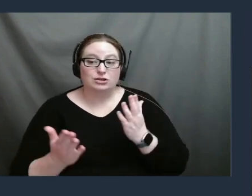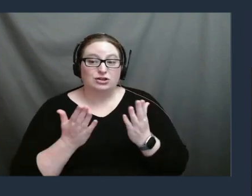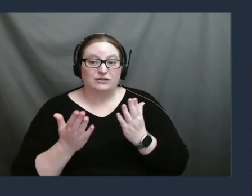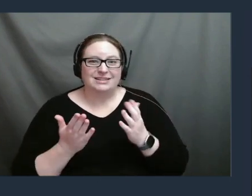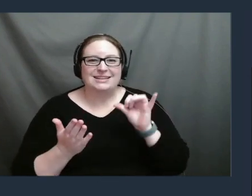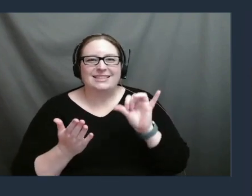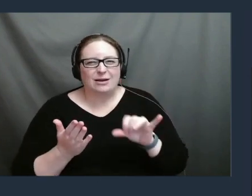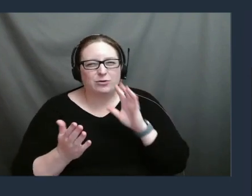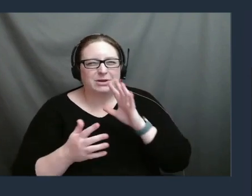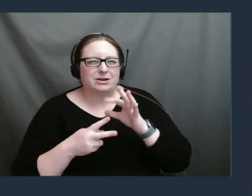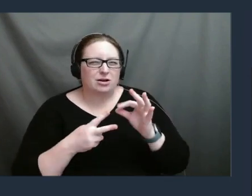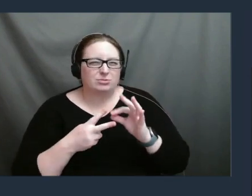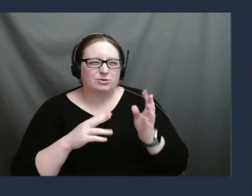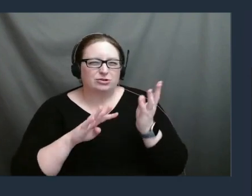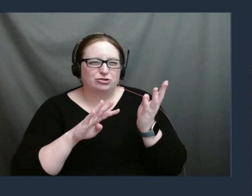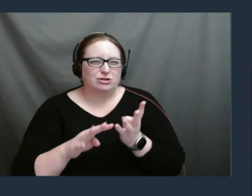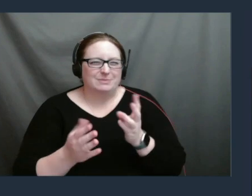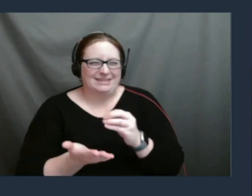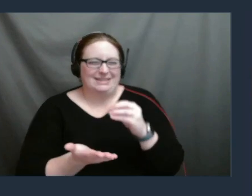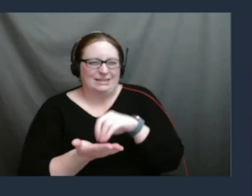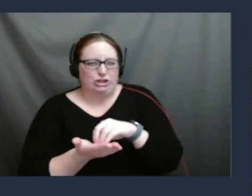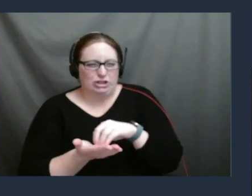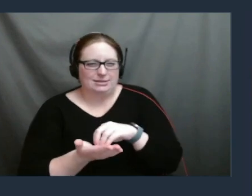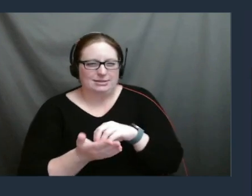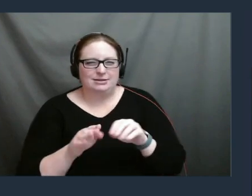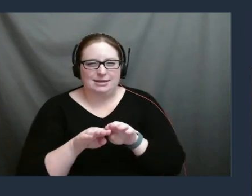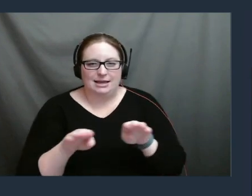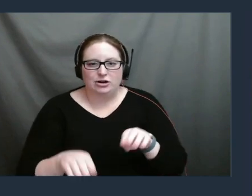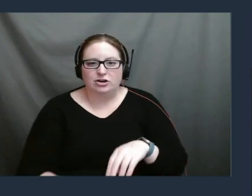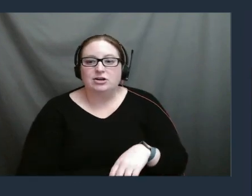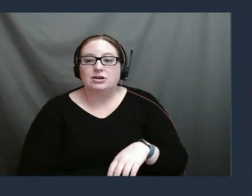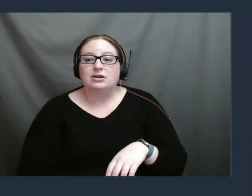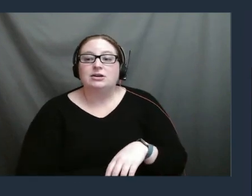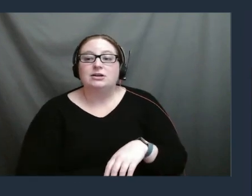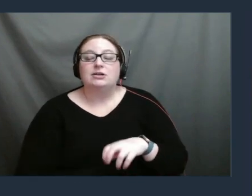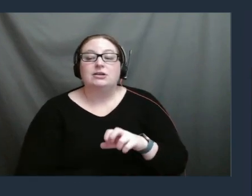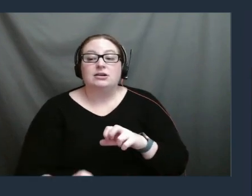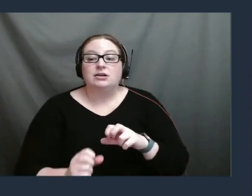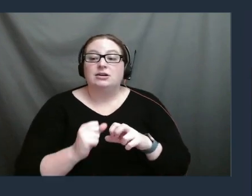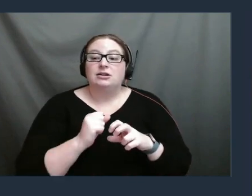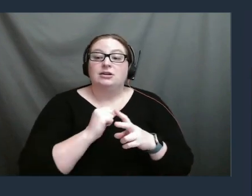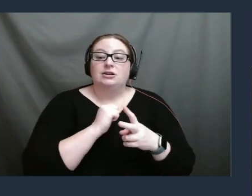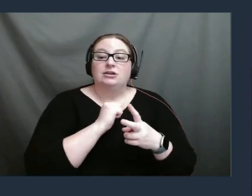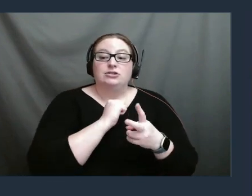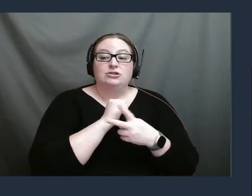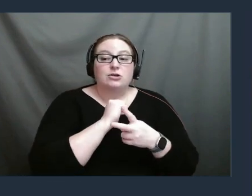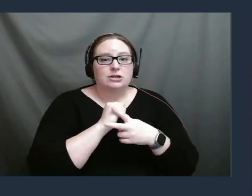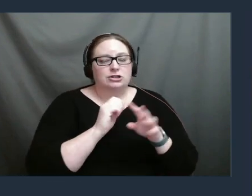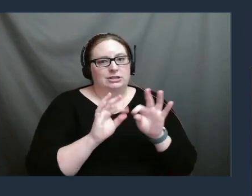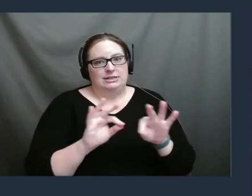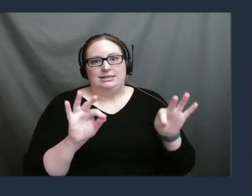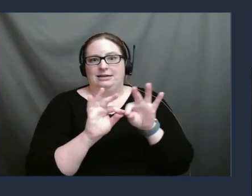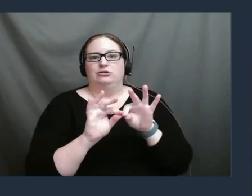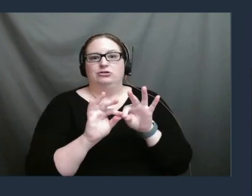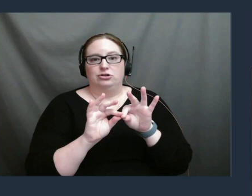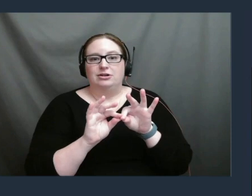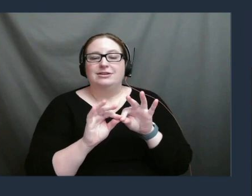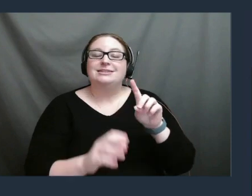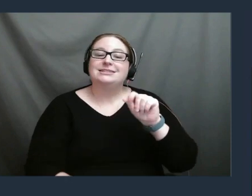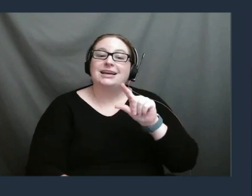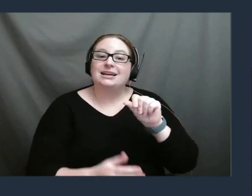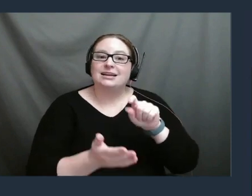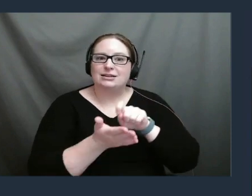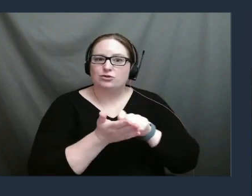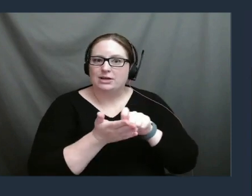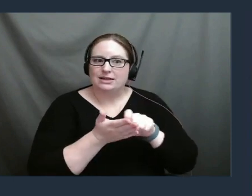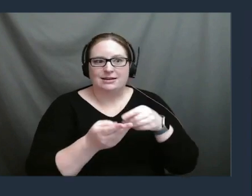layer. Streaming storage is central to streaming data use cases. It takes data that's written into it very